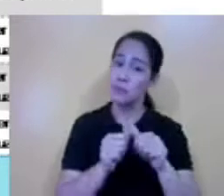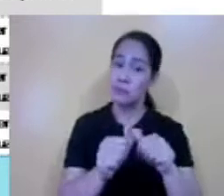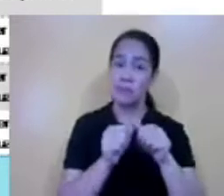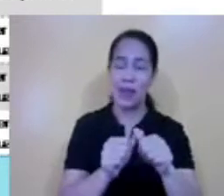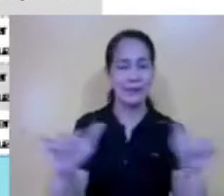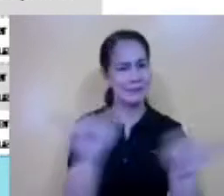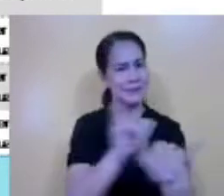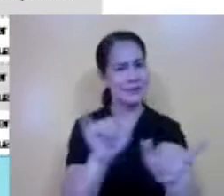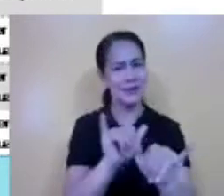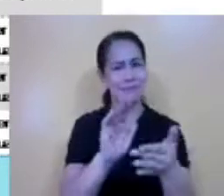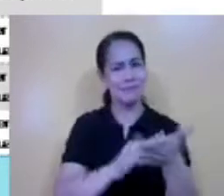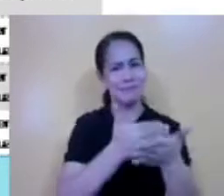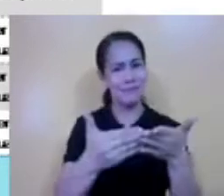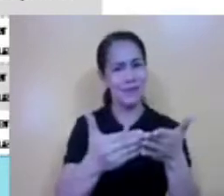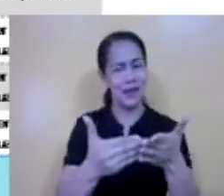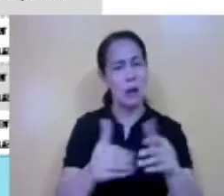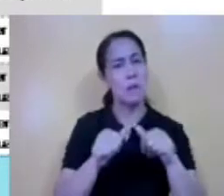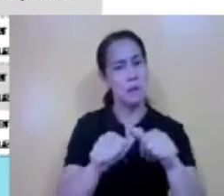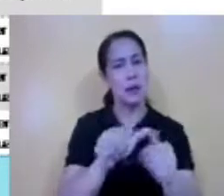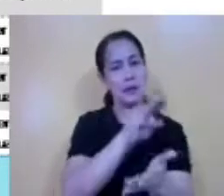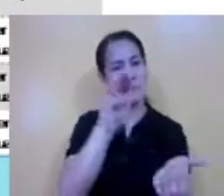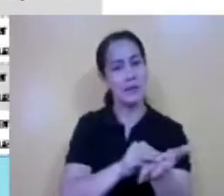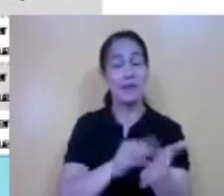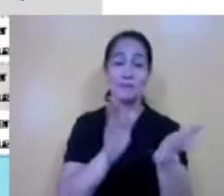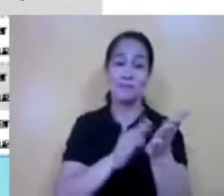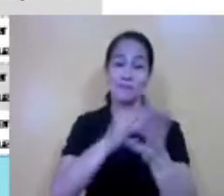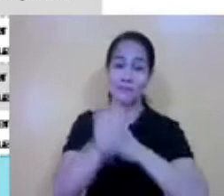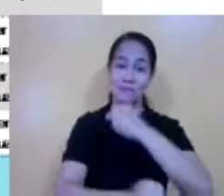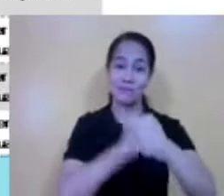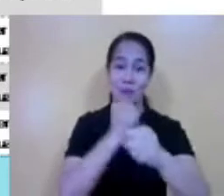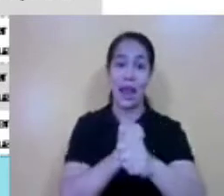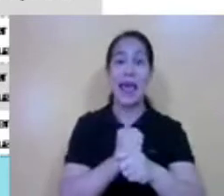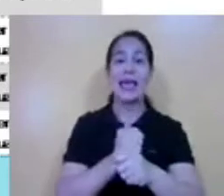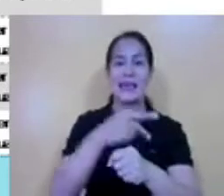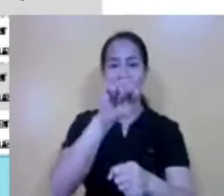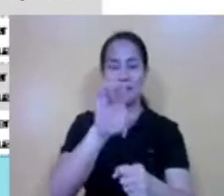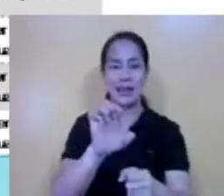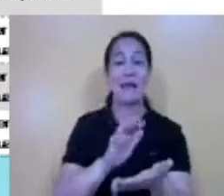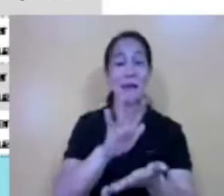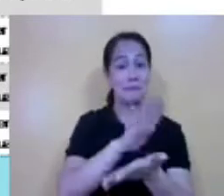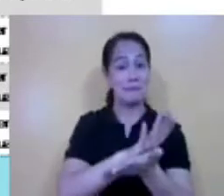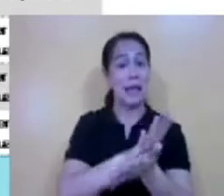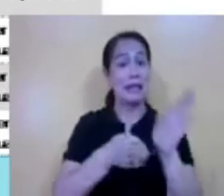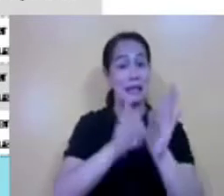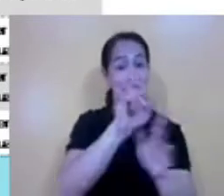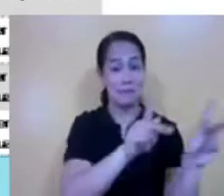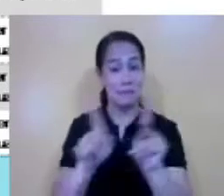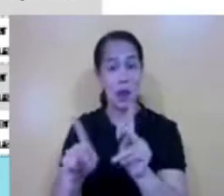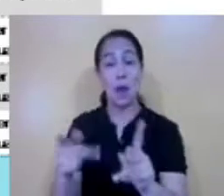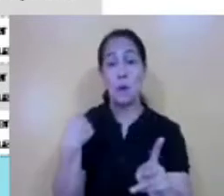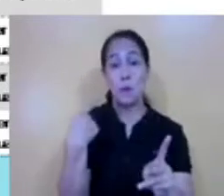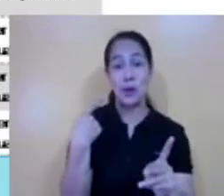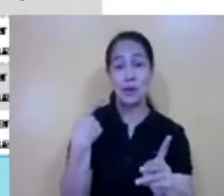still in the middle of the school year. And for phase 4, the performance rewarding and development planning, we have there your ways